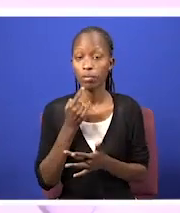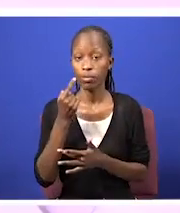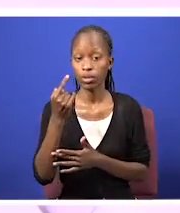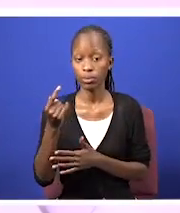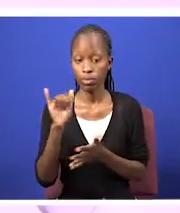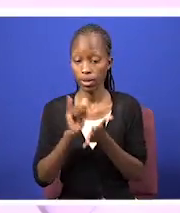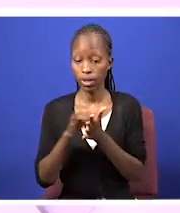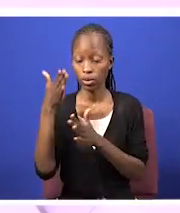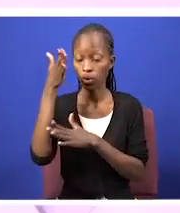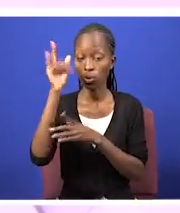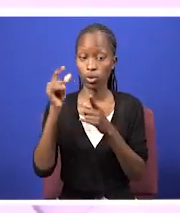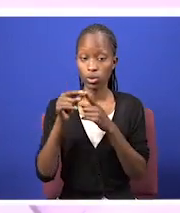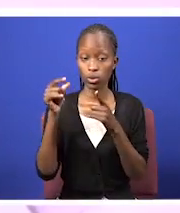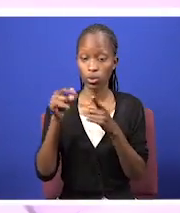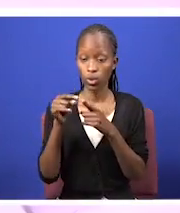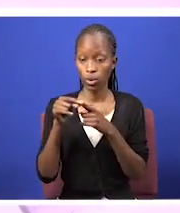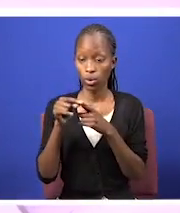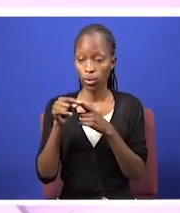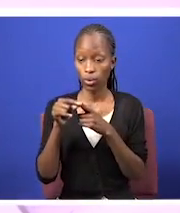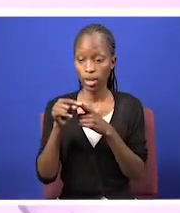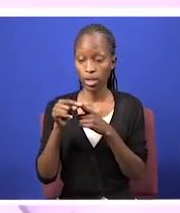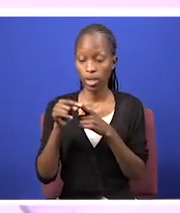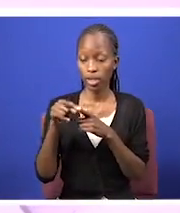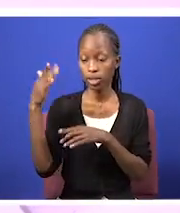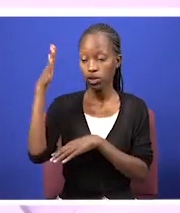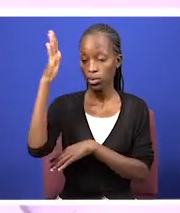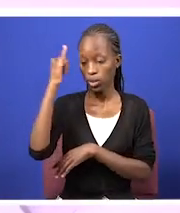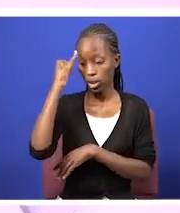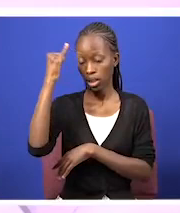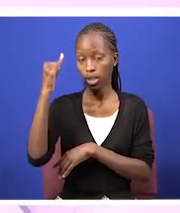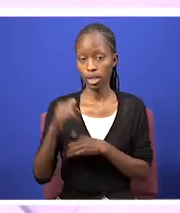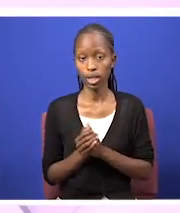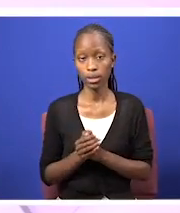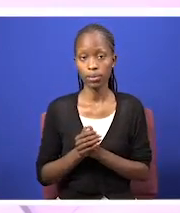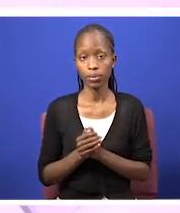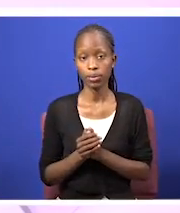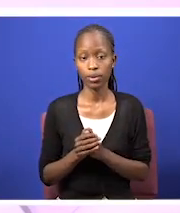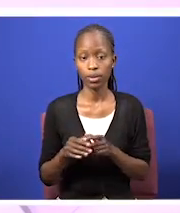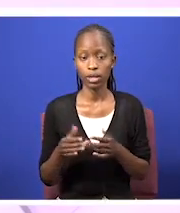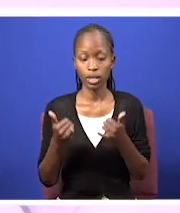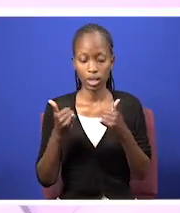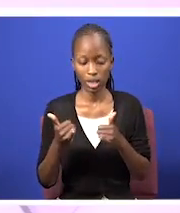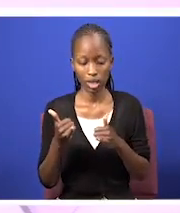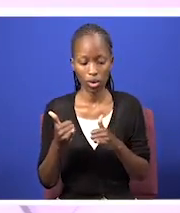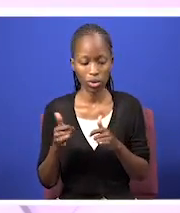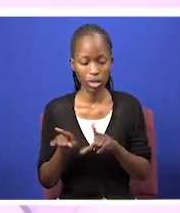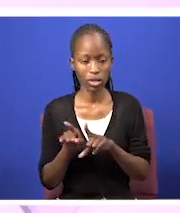The Bible tells us that the Word of God is inspired. It is God-breathed. And as we take